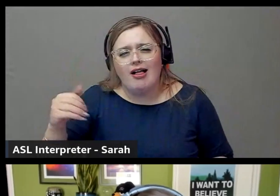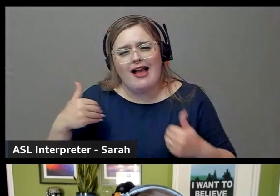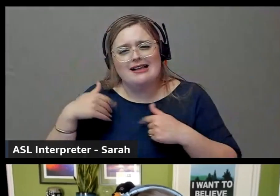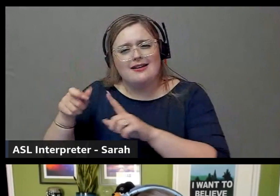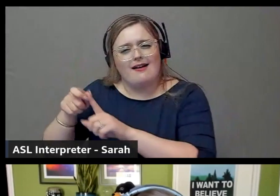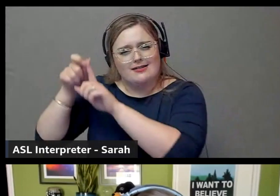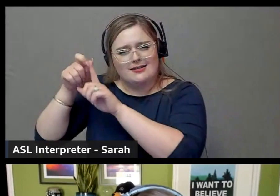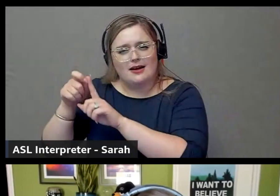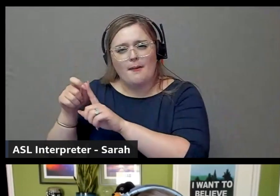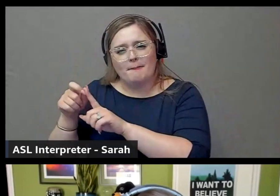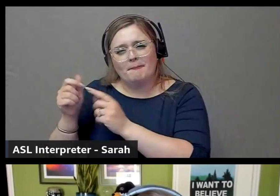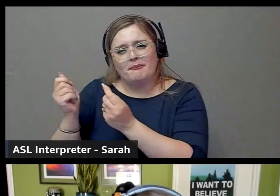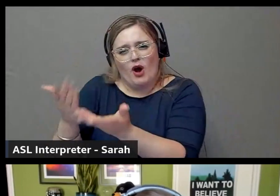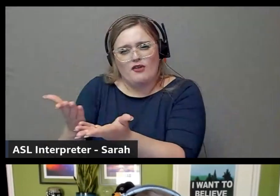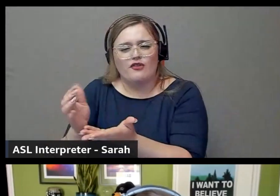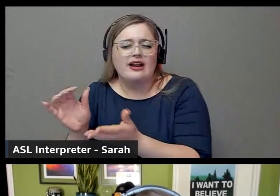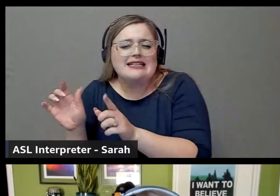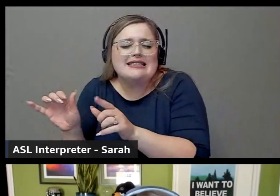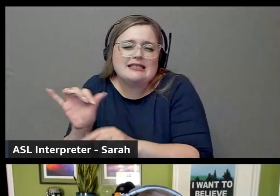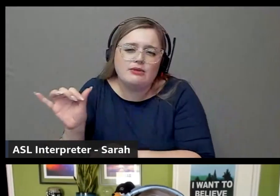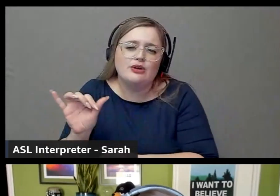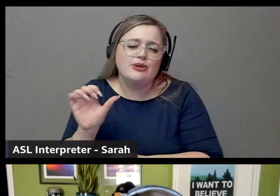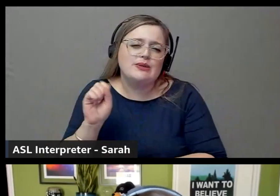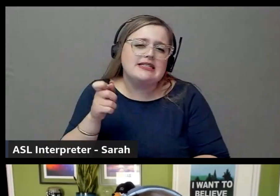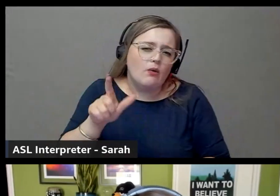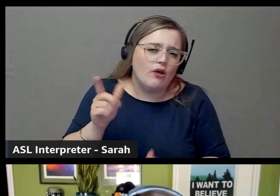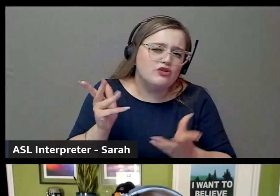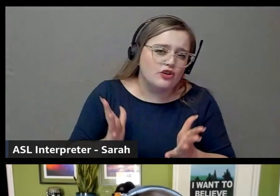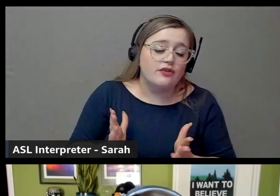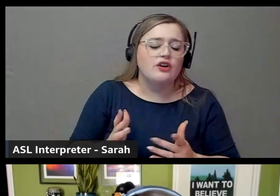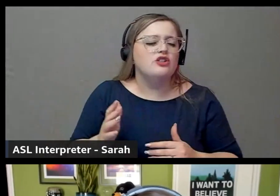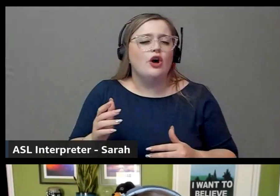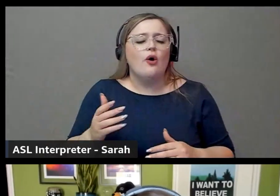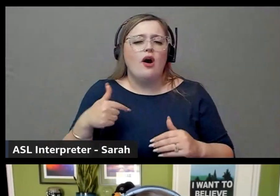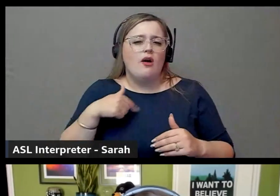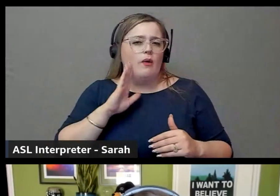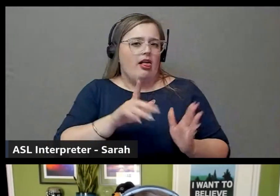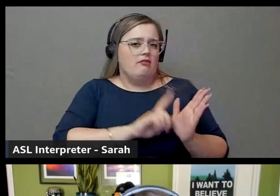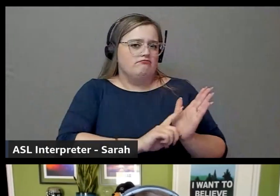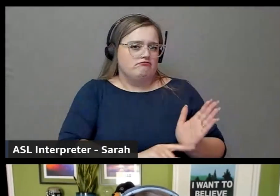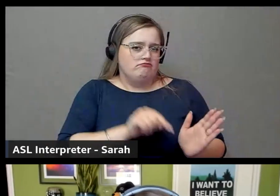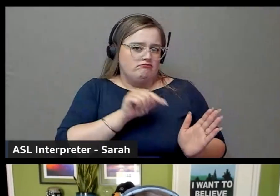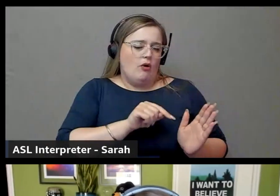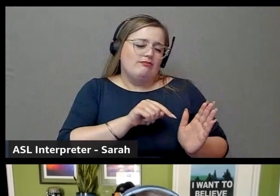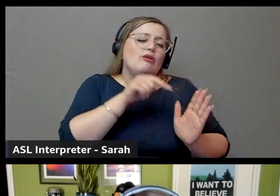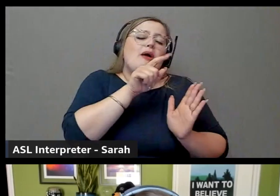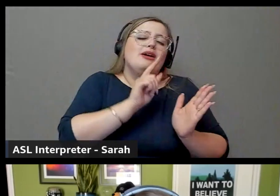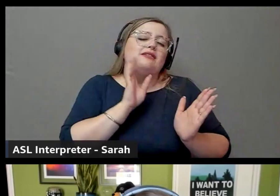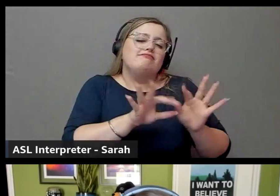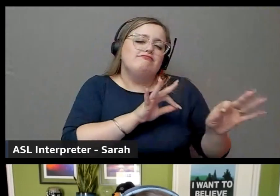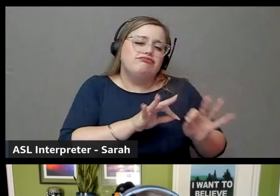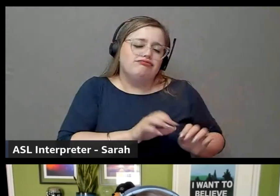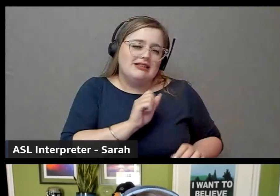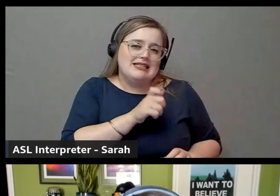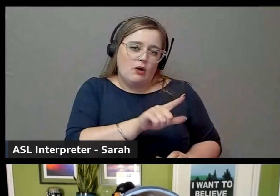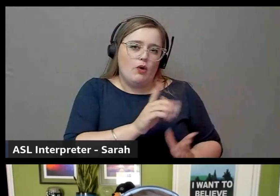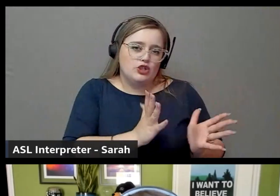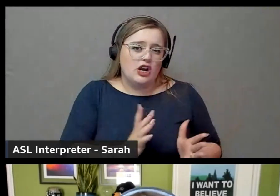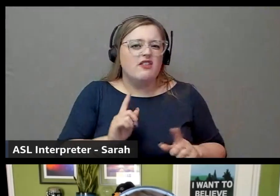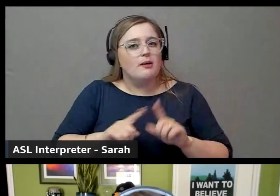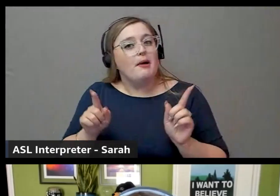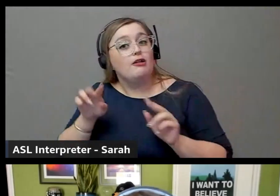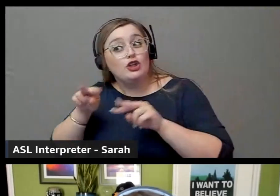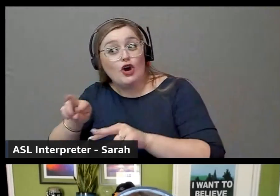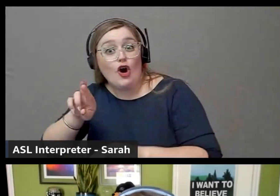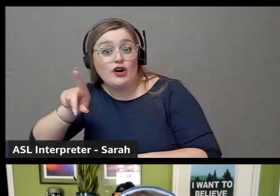So going forward, I'll dive right into SQL Server, but check out RDS and you'll probably find your favorite database there. So